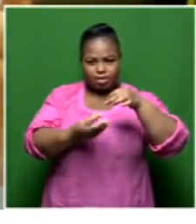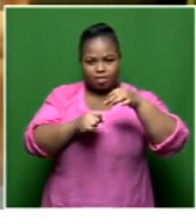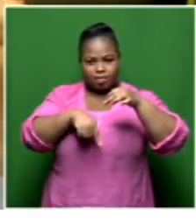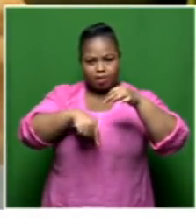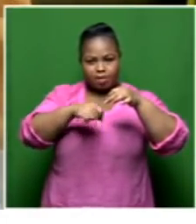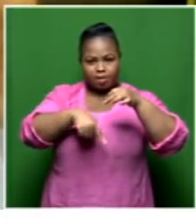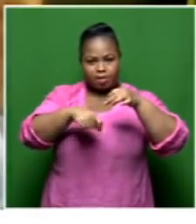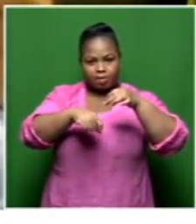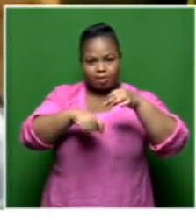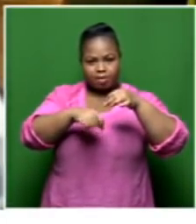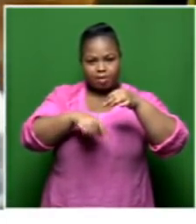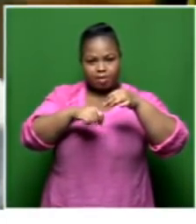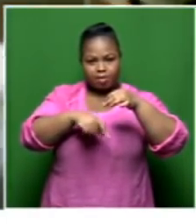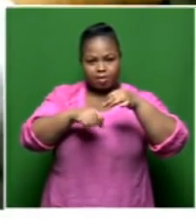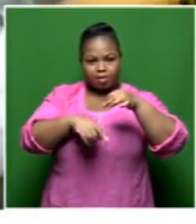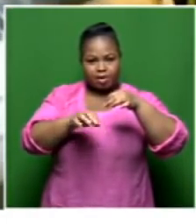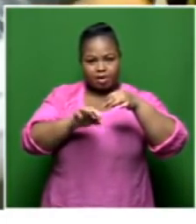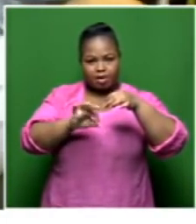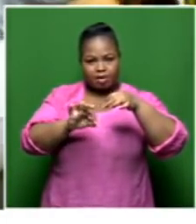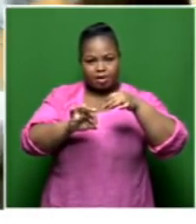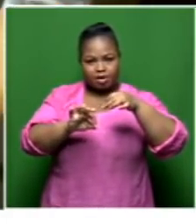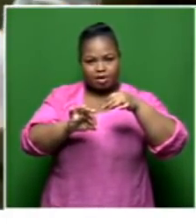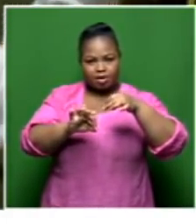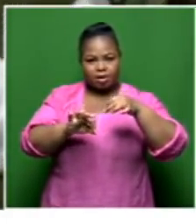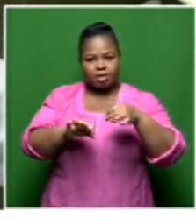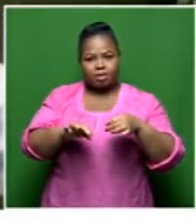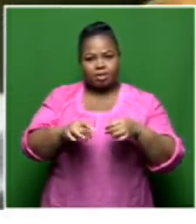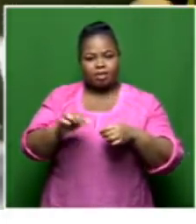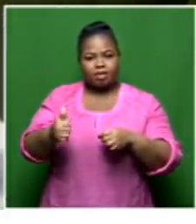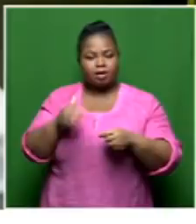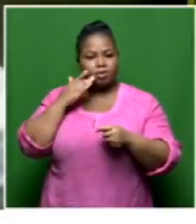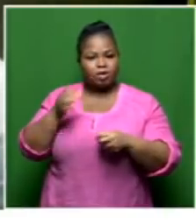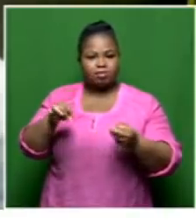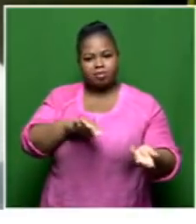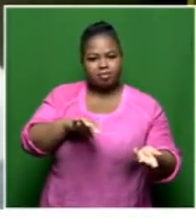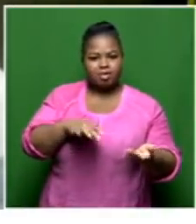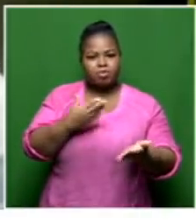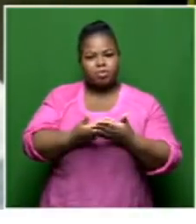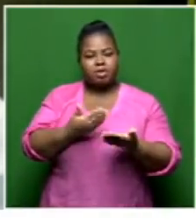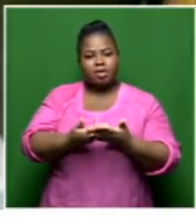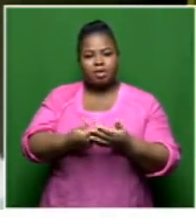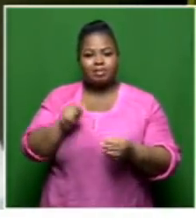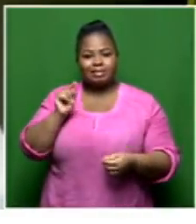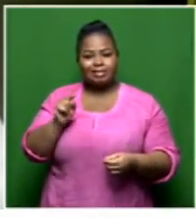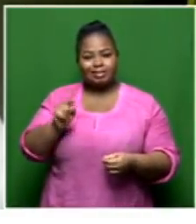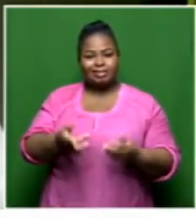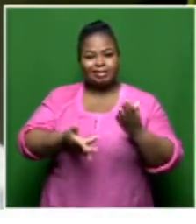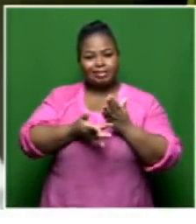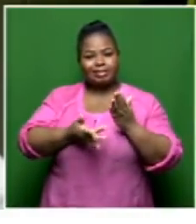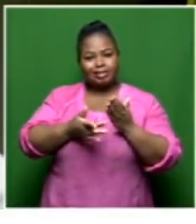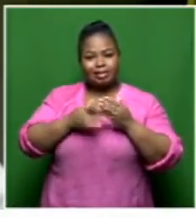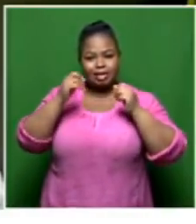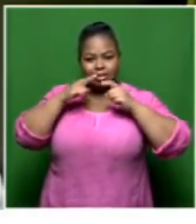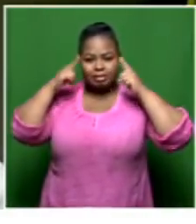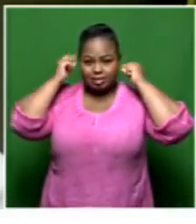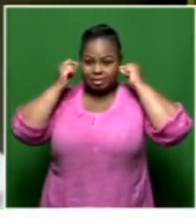Yeah, it's difficult to show now, but it stays in the mask until you release the water. So that's a very, very technical mask that